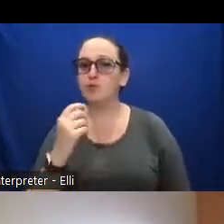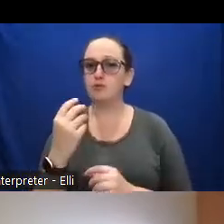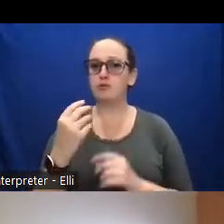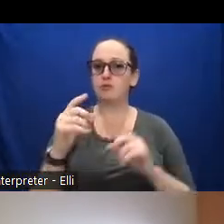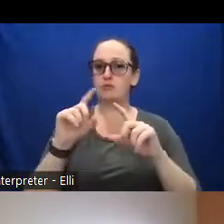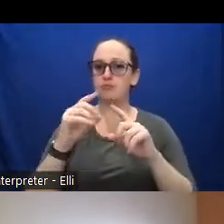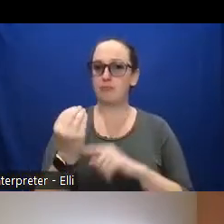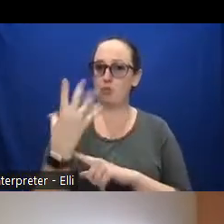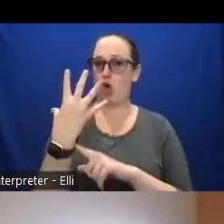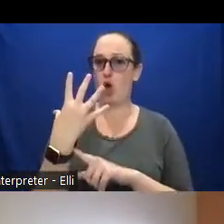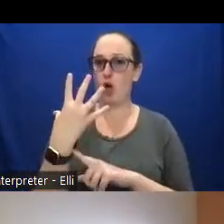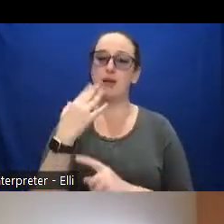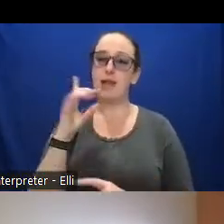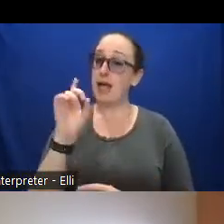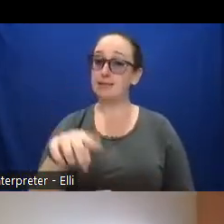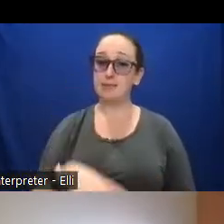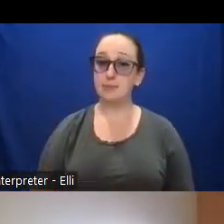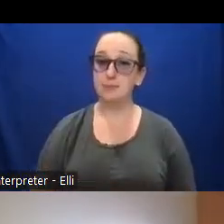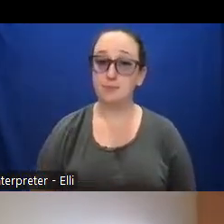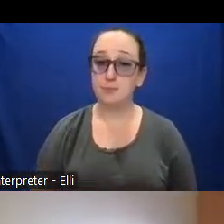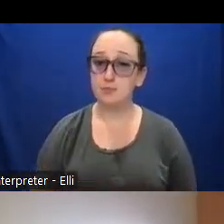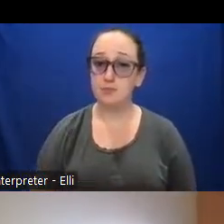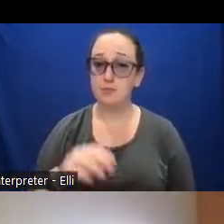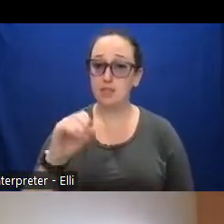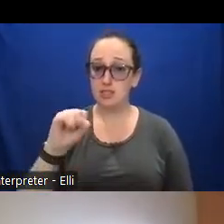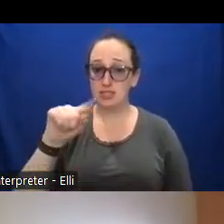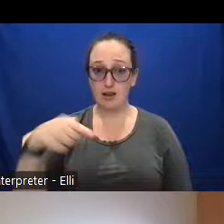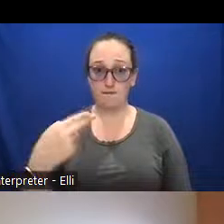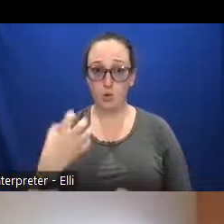questions. Steph, I don't know if you want to add anything.